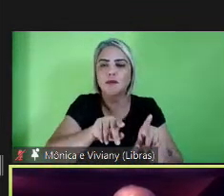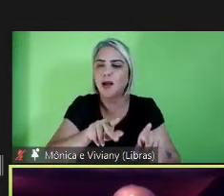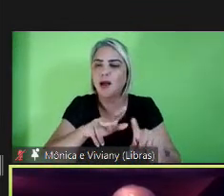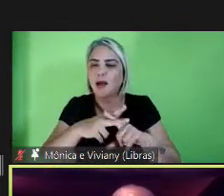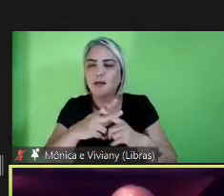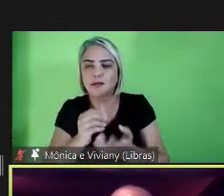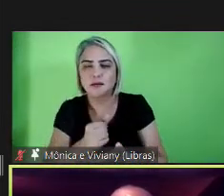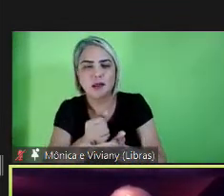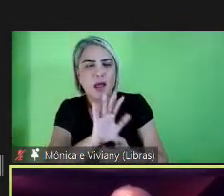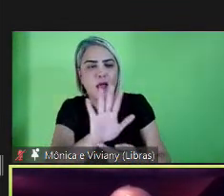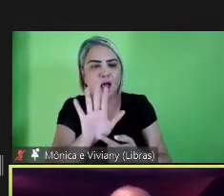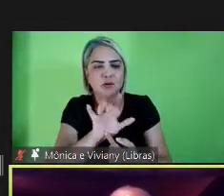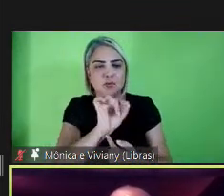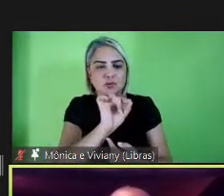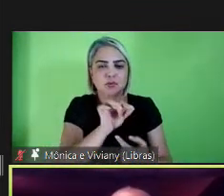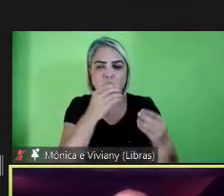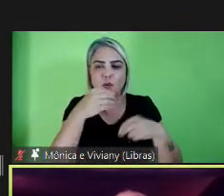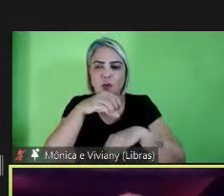with the slides.